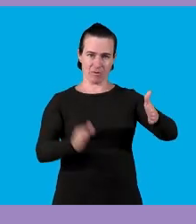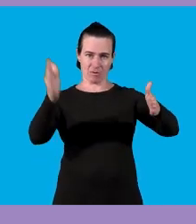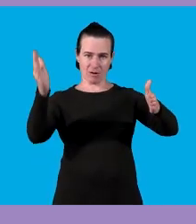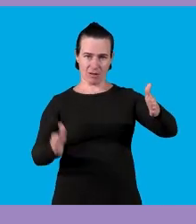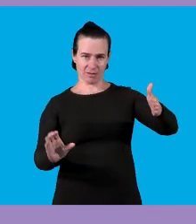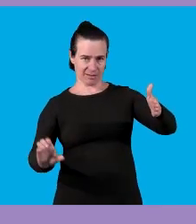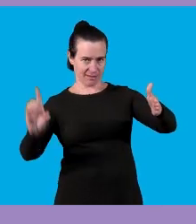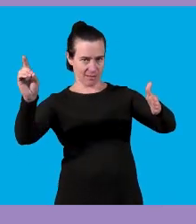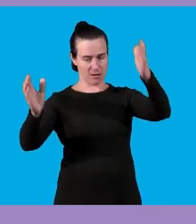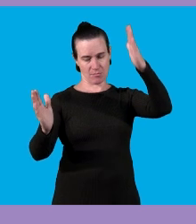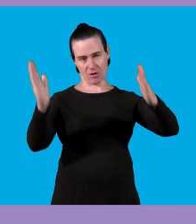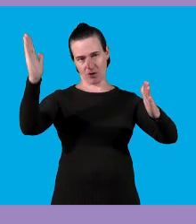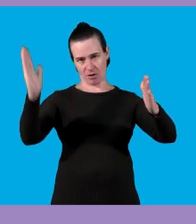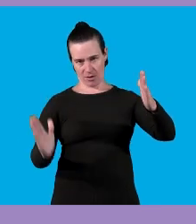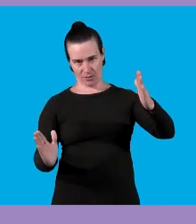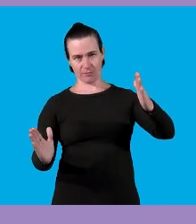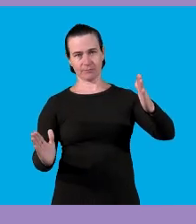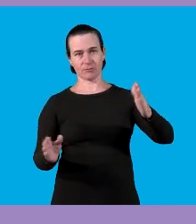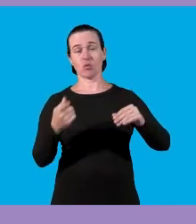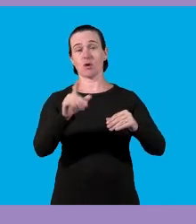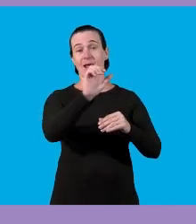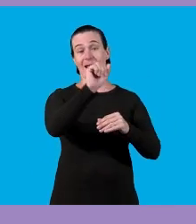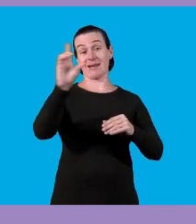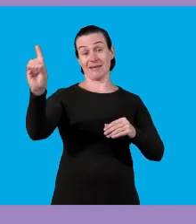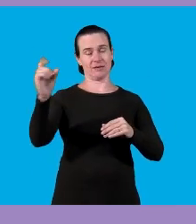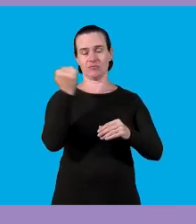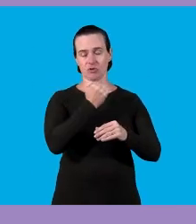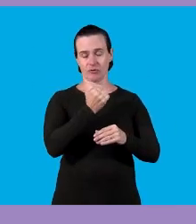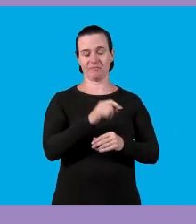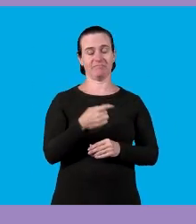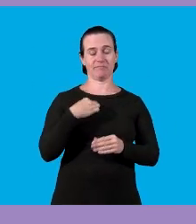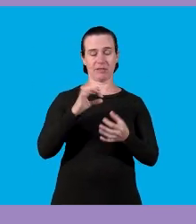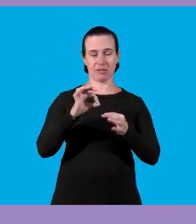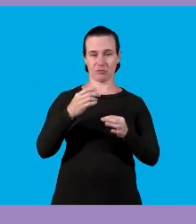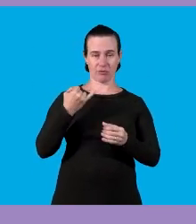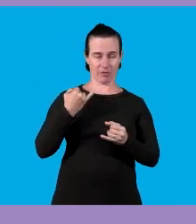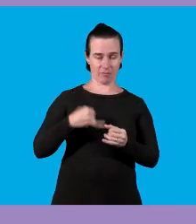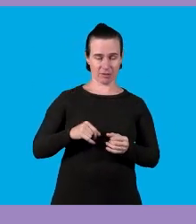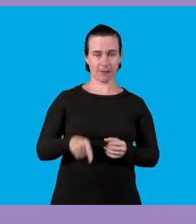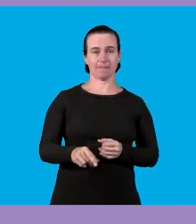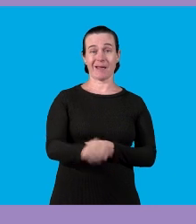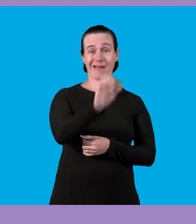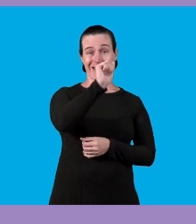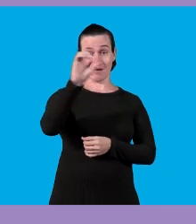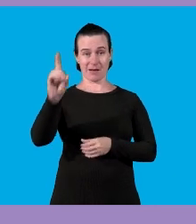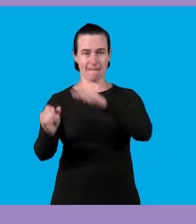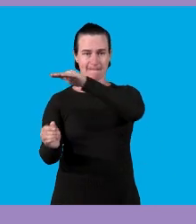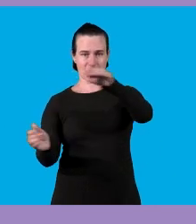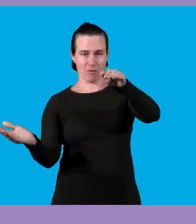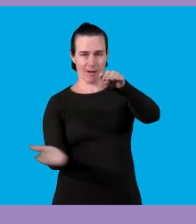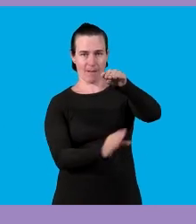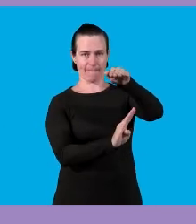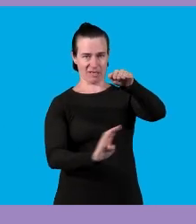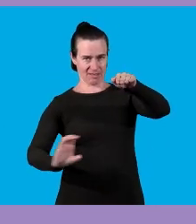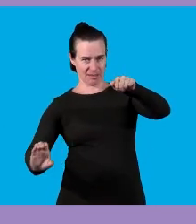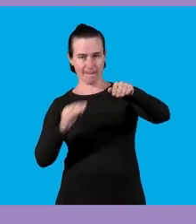BC. There's AD parallel to BC, and AB equals to